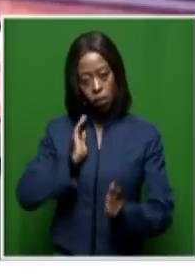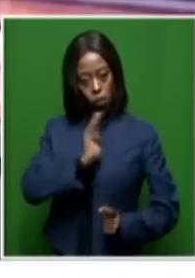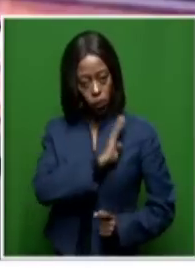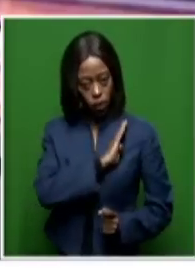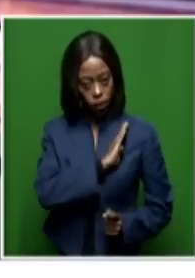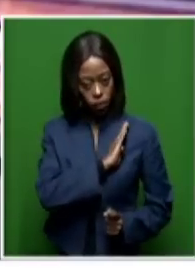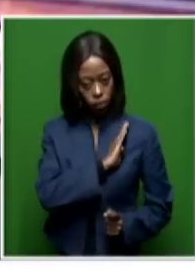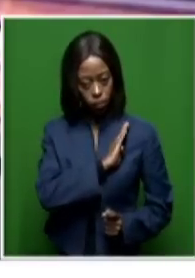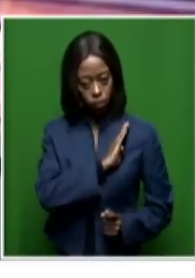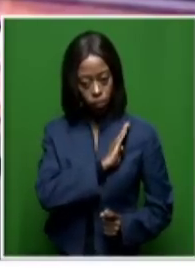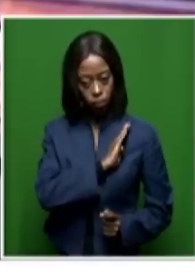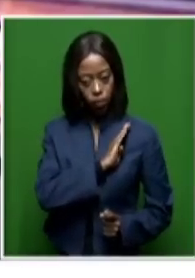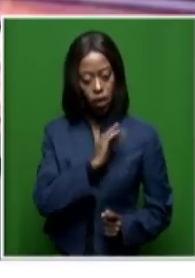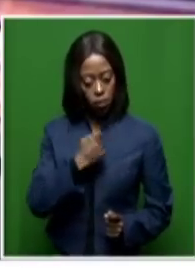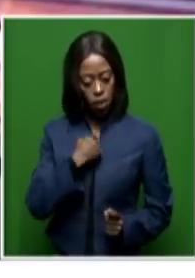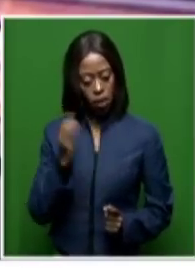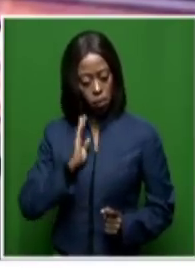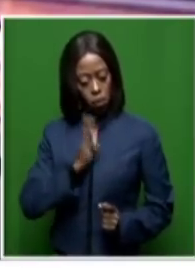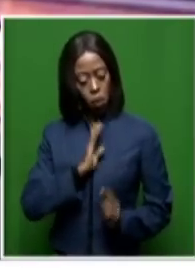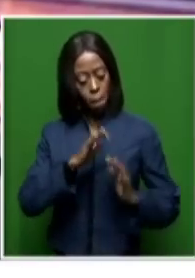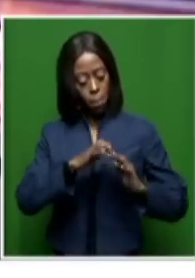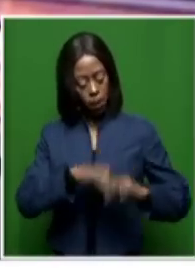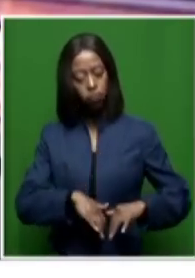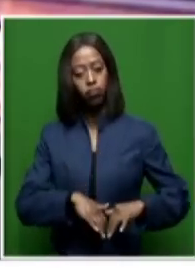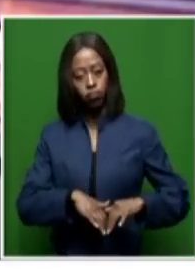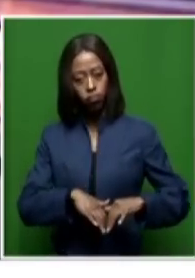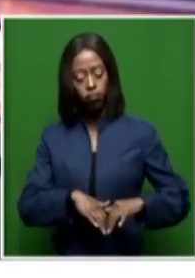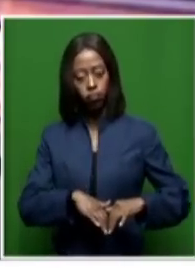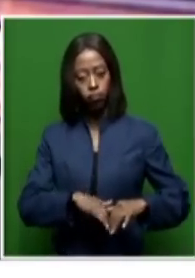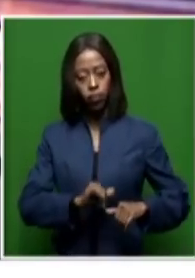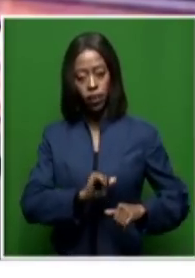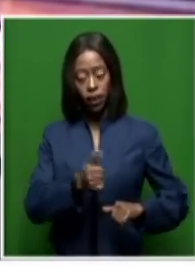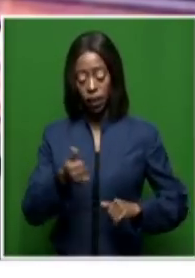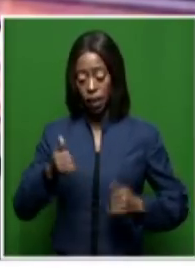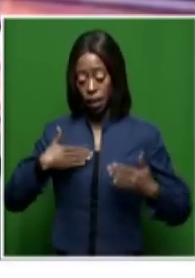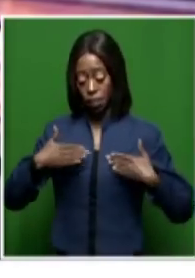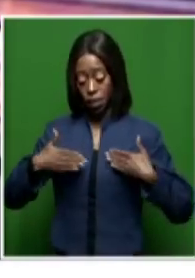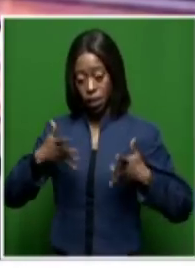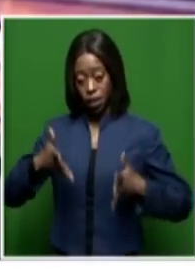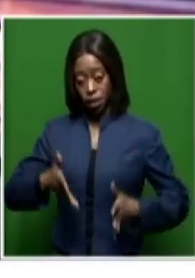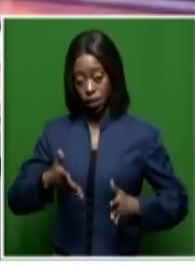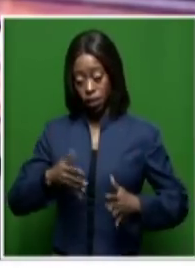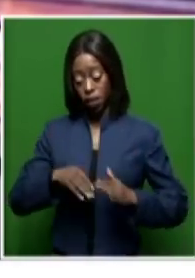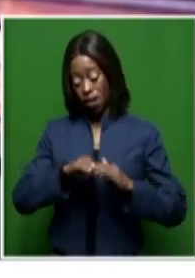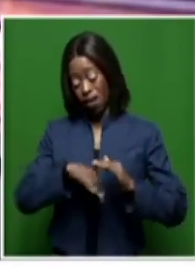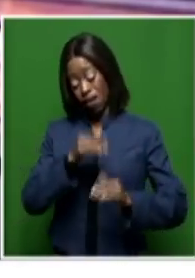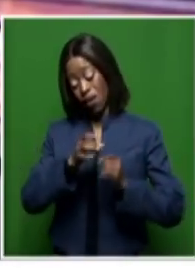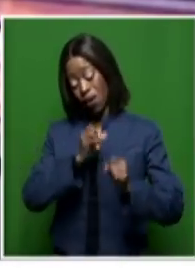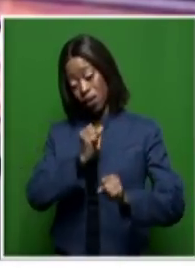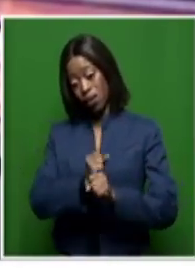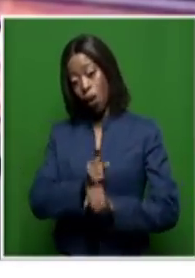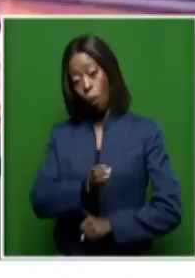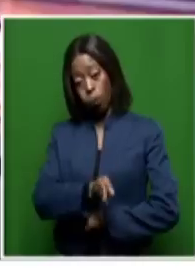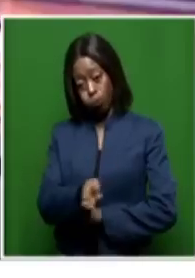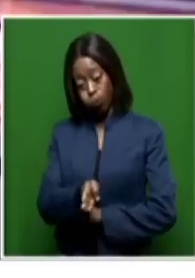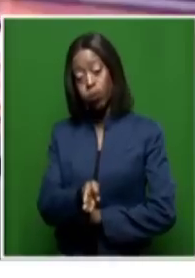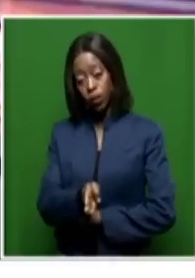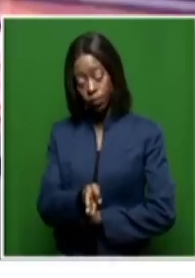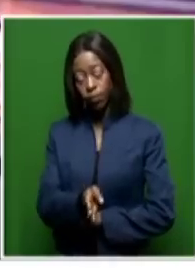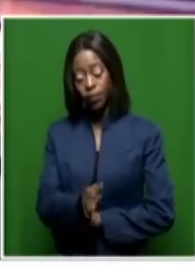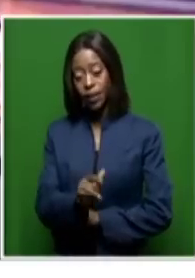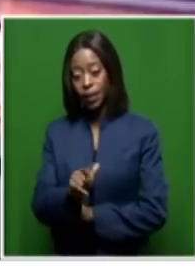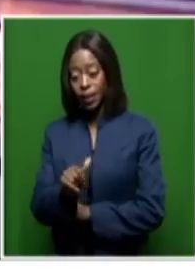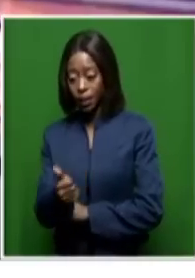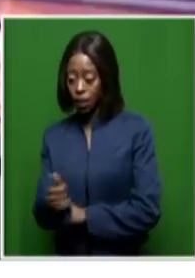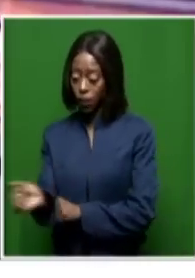which I disbanded. And then we had an administrator for less than a year. And then immediately we